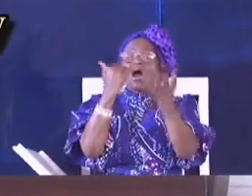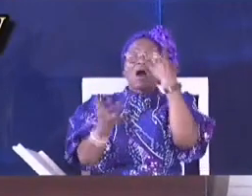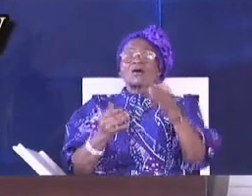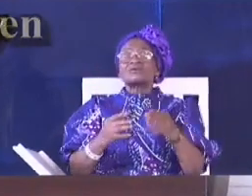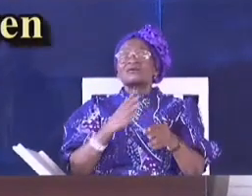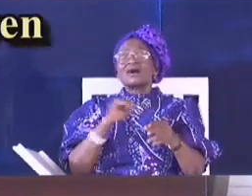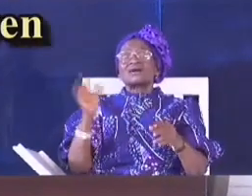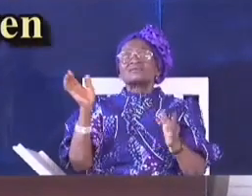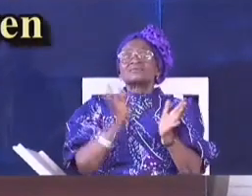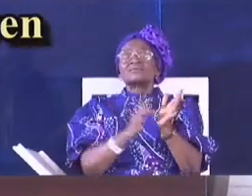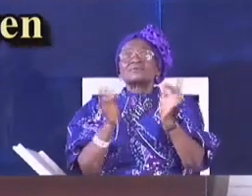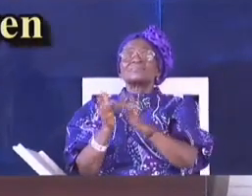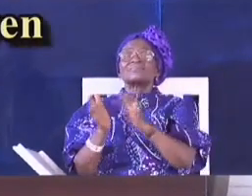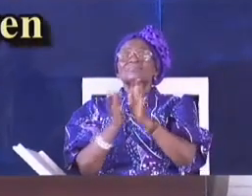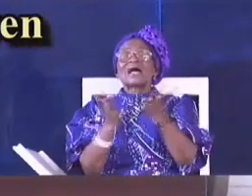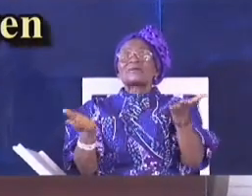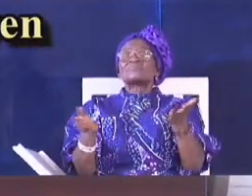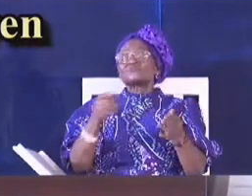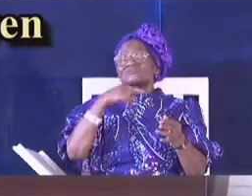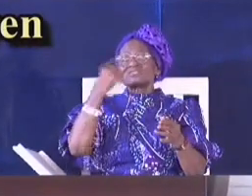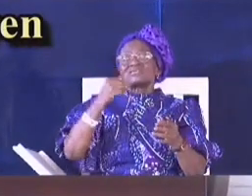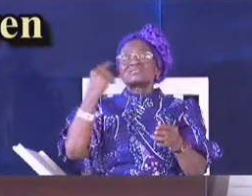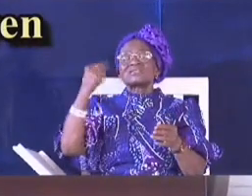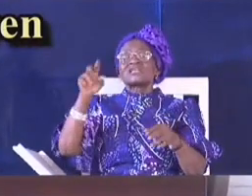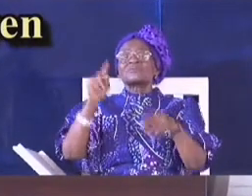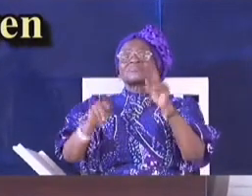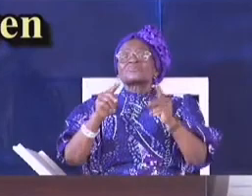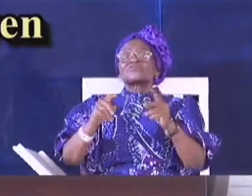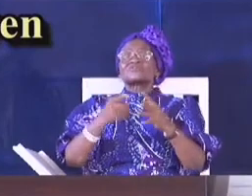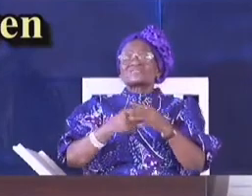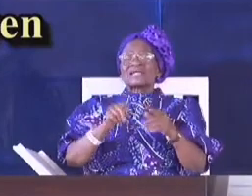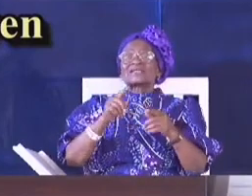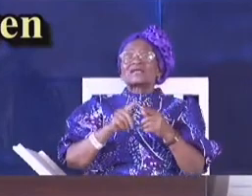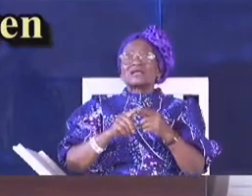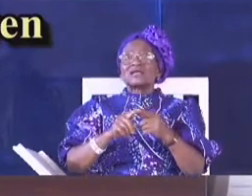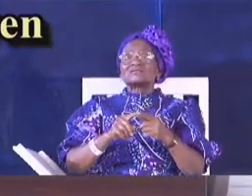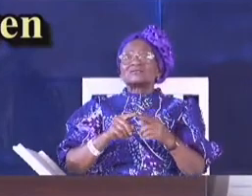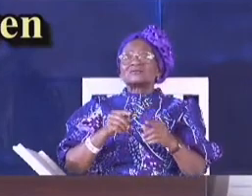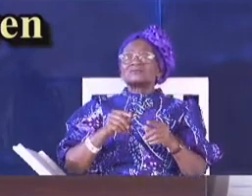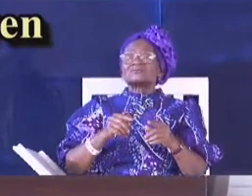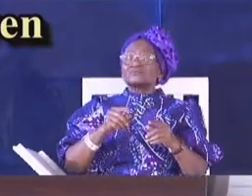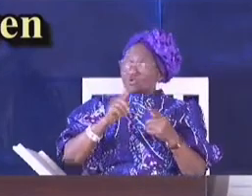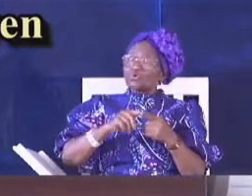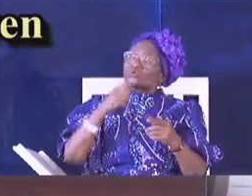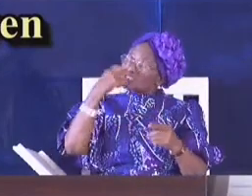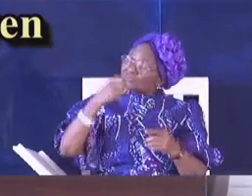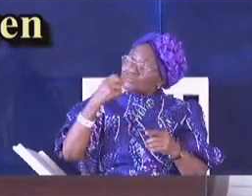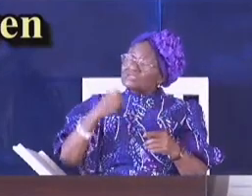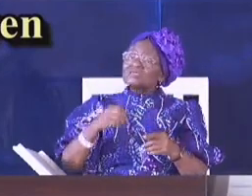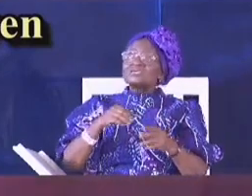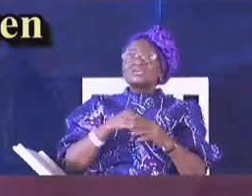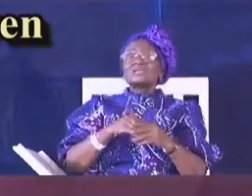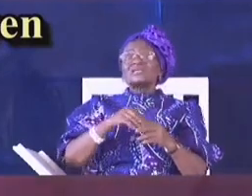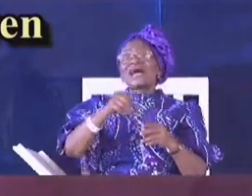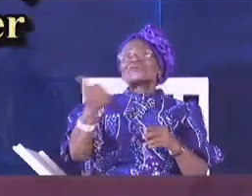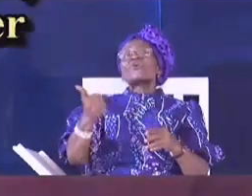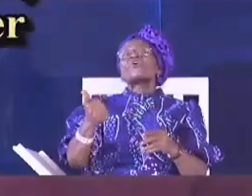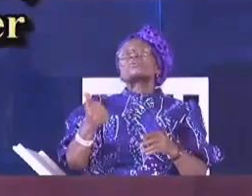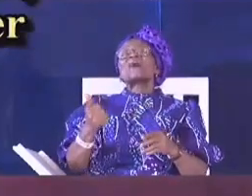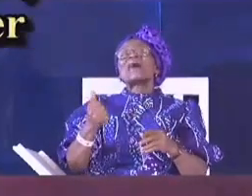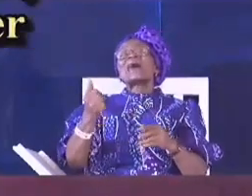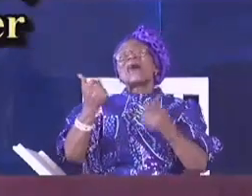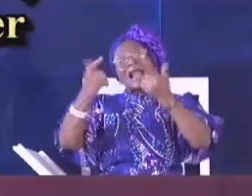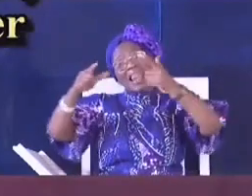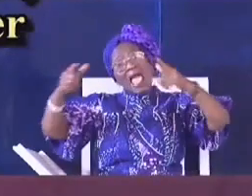And the Bible said, the people began to speak in other tongues